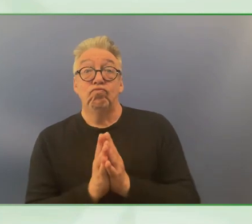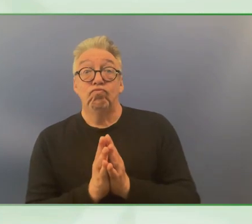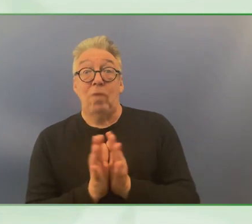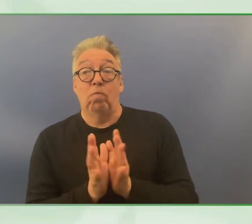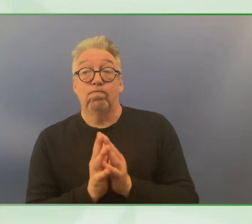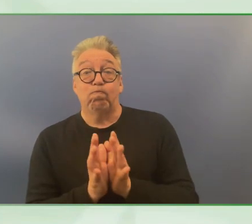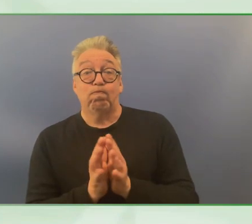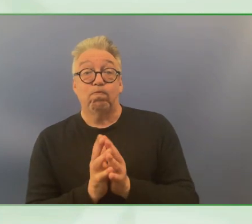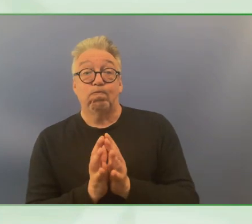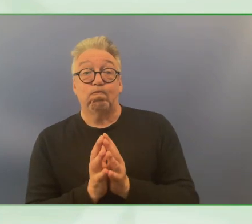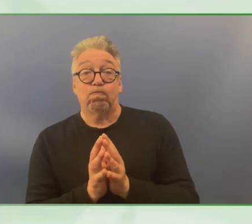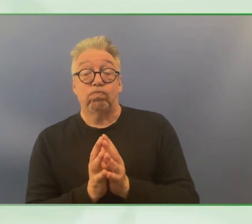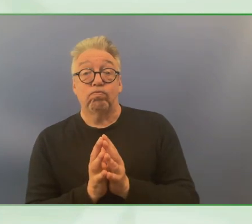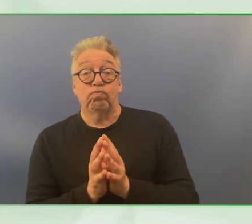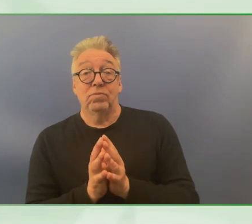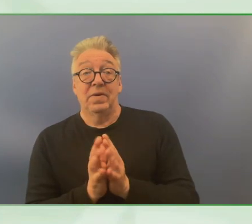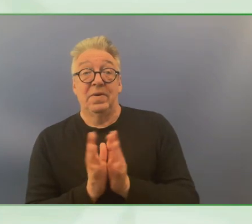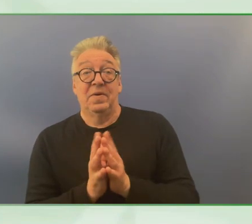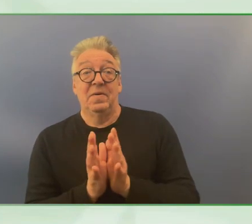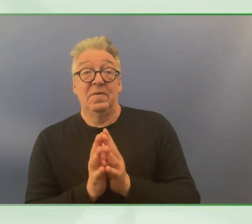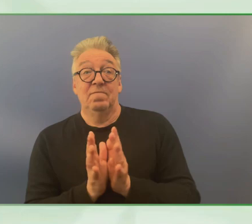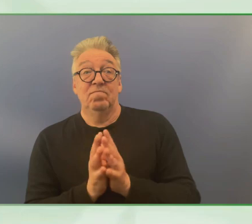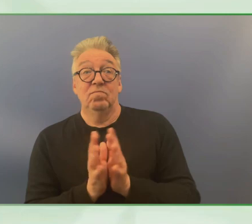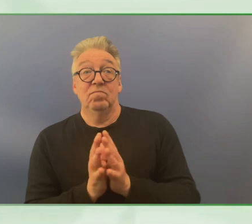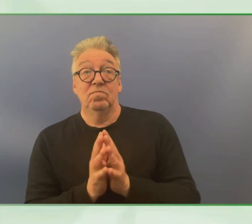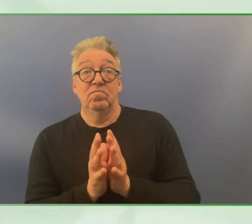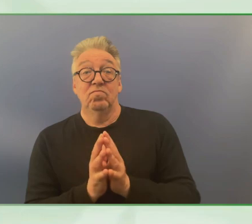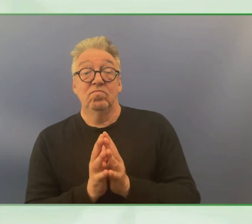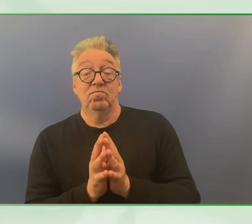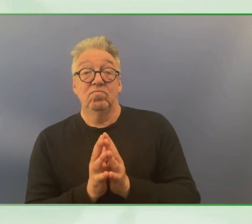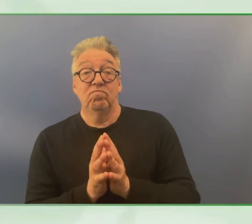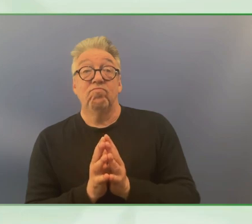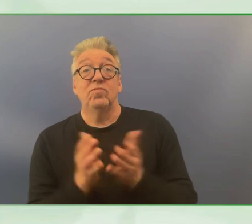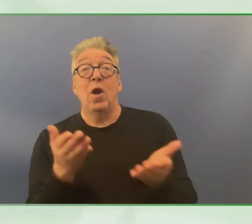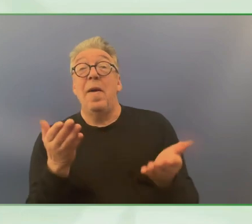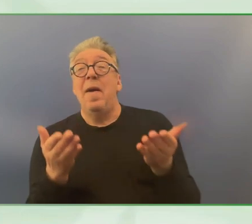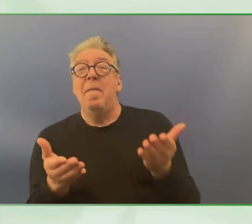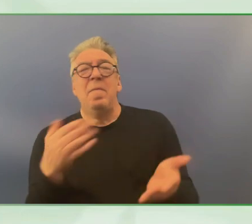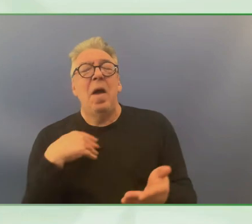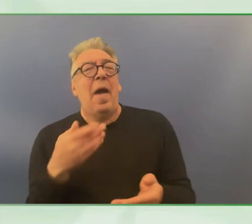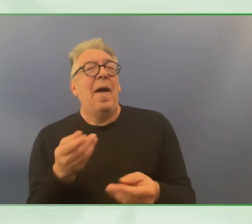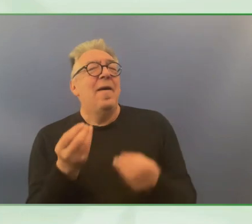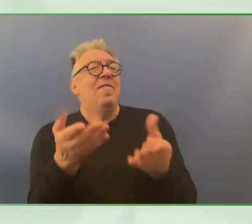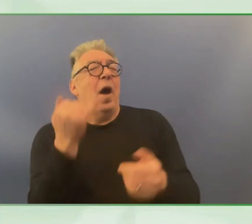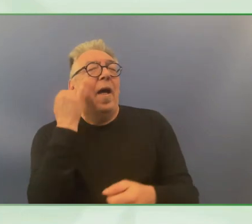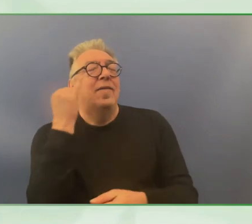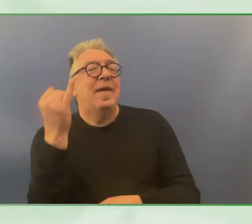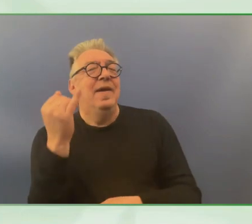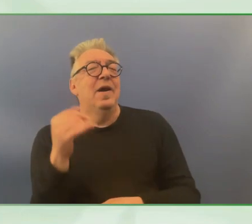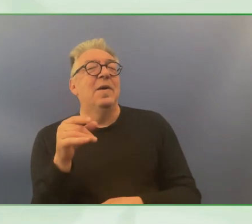give you some ideas on what type of data you might bring to use, because I think this is still a missing link,